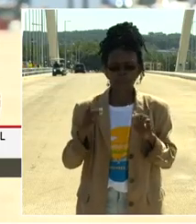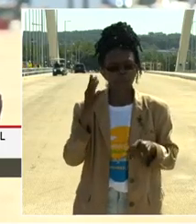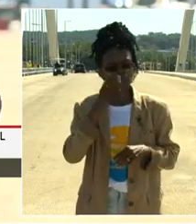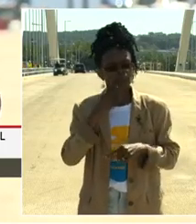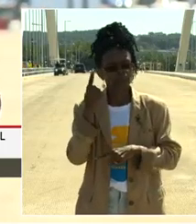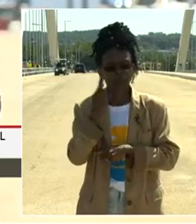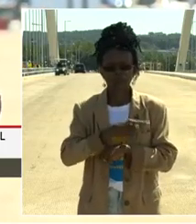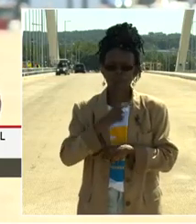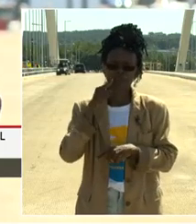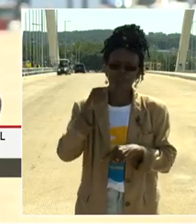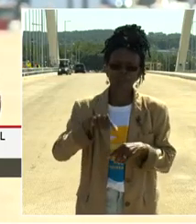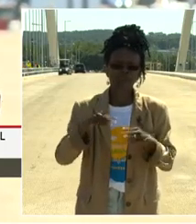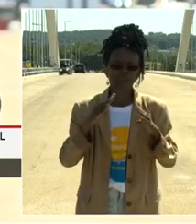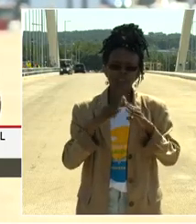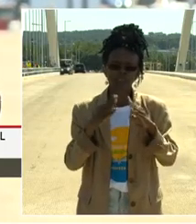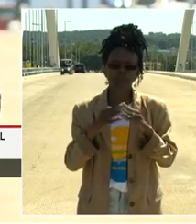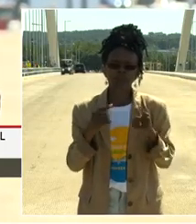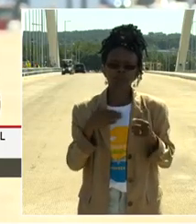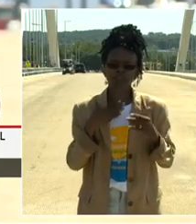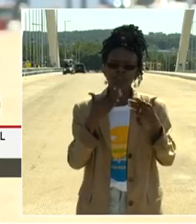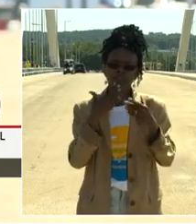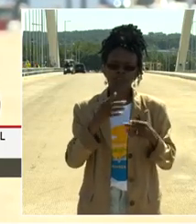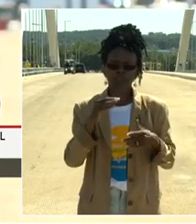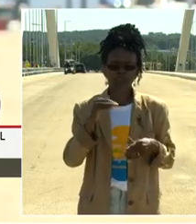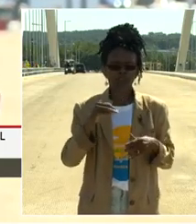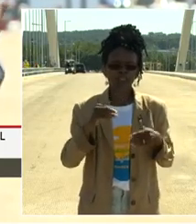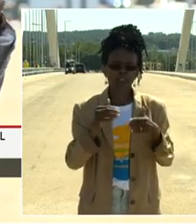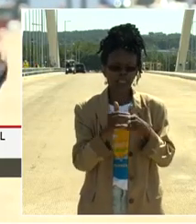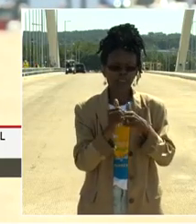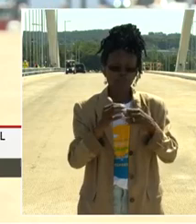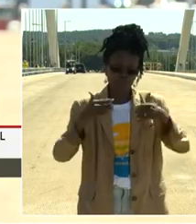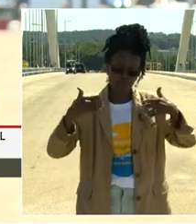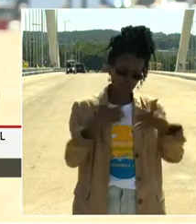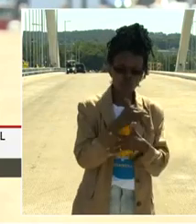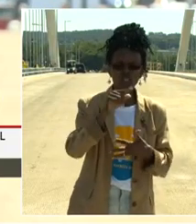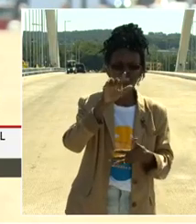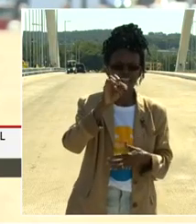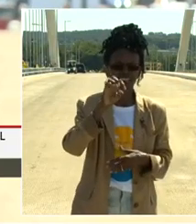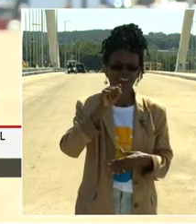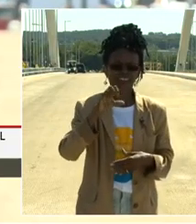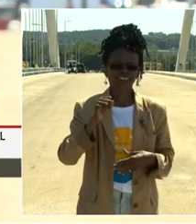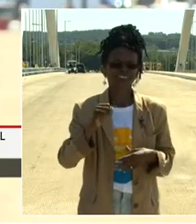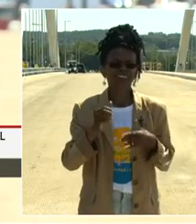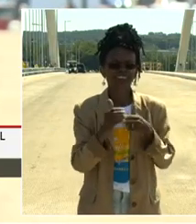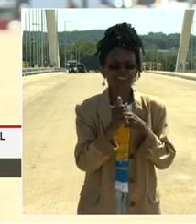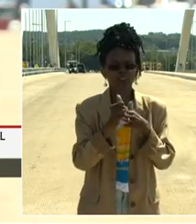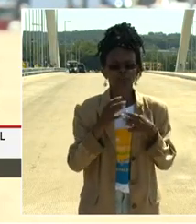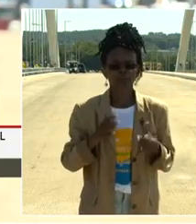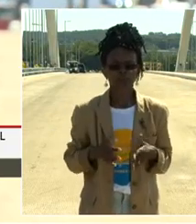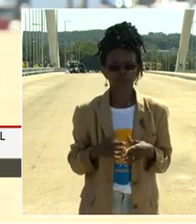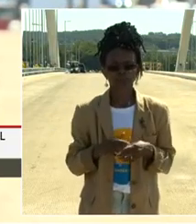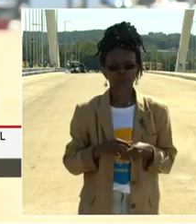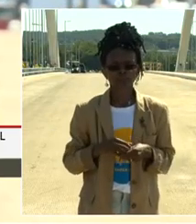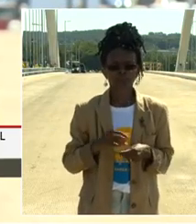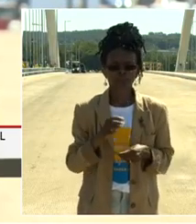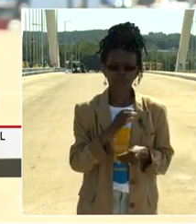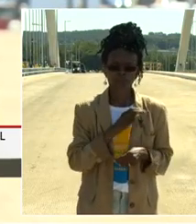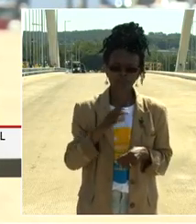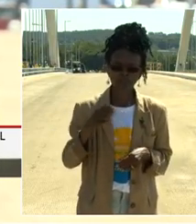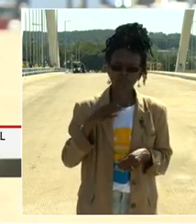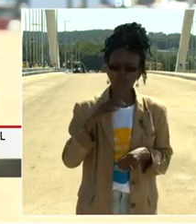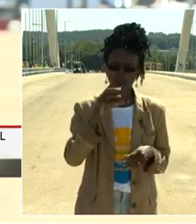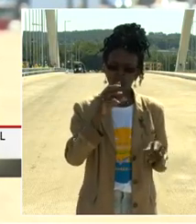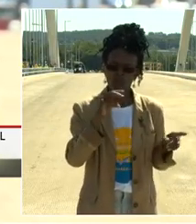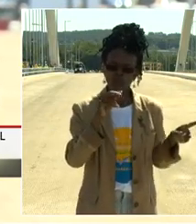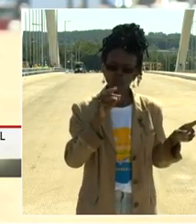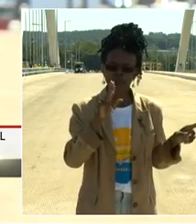our fearless leader in City Hall, on Congress, our Congresswoman Eleanor Holmes. Give her a round of applause for her leadership and fighting